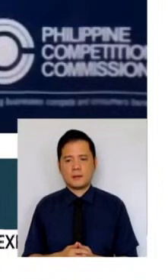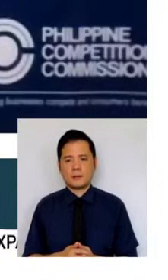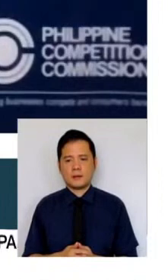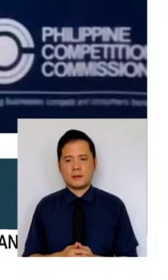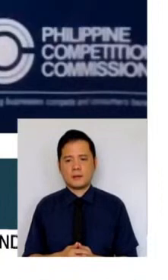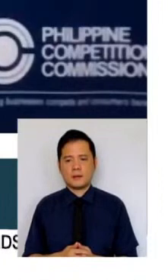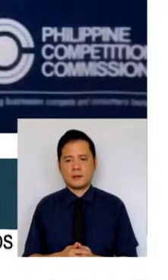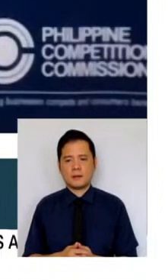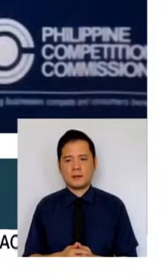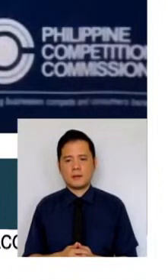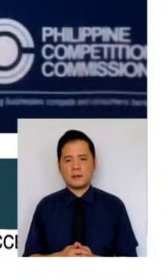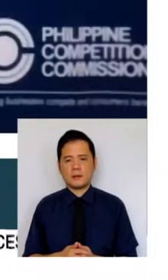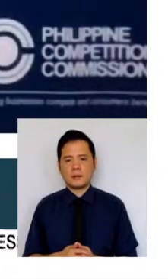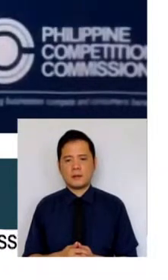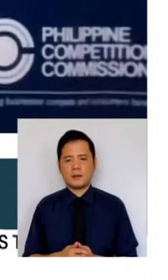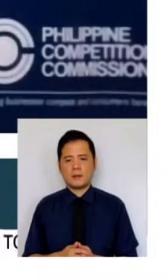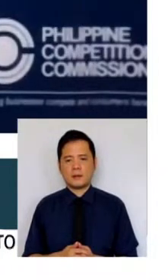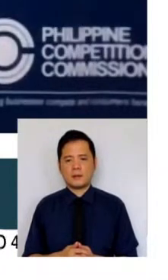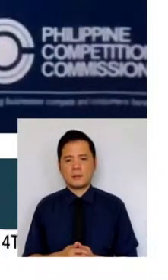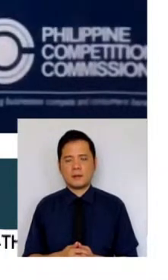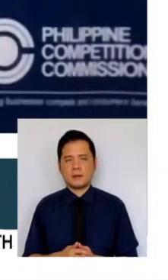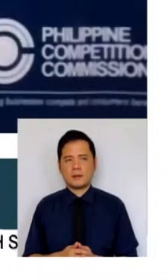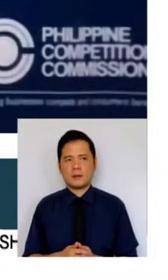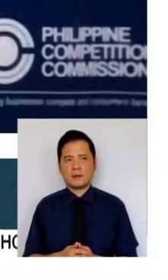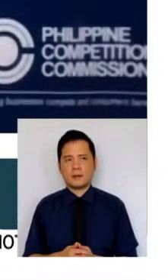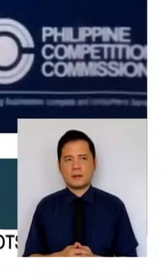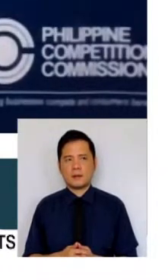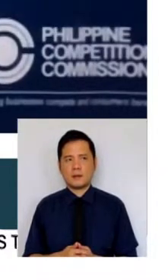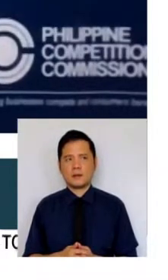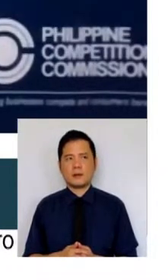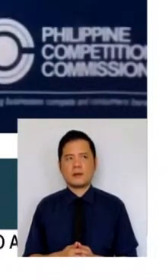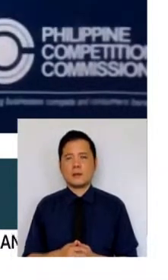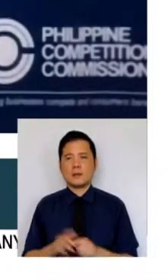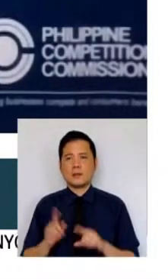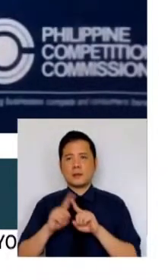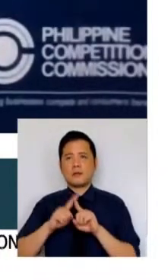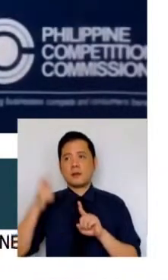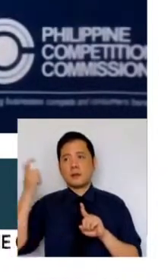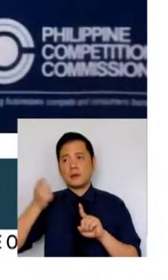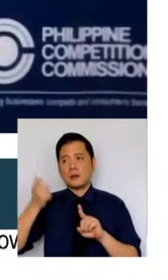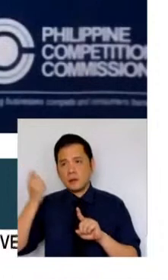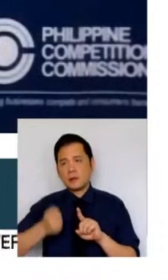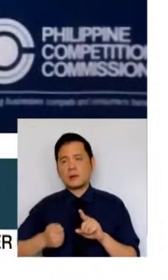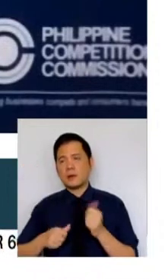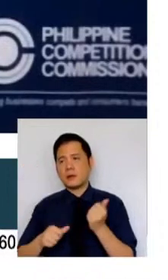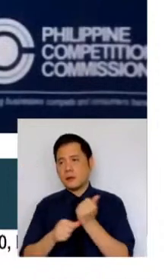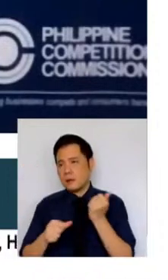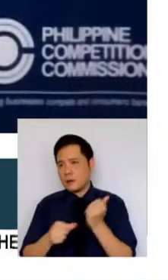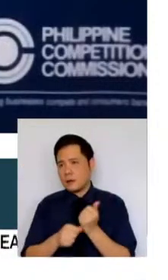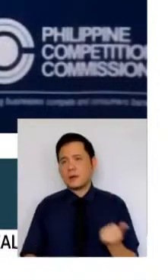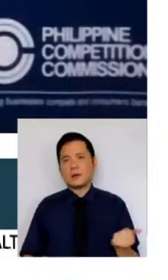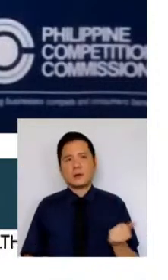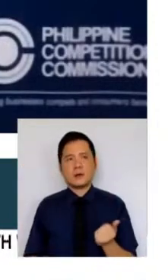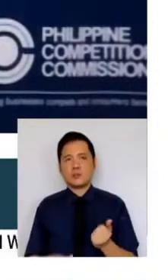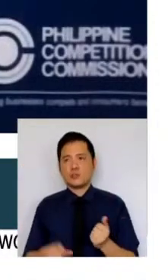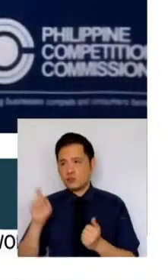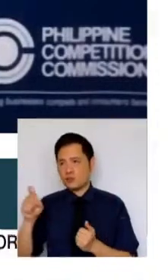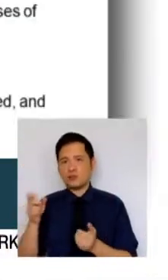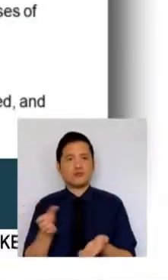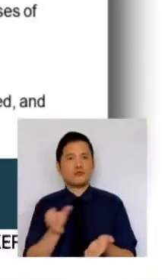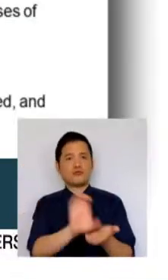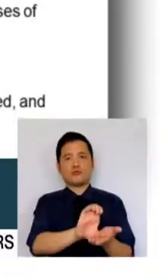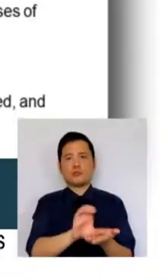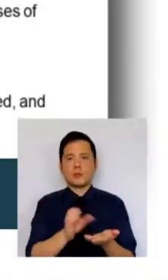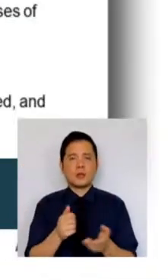objection to the proposal that limited subsidies assistance should be given to those who deserve most the subsidies, the poor